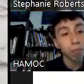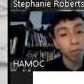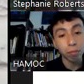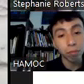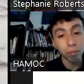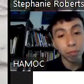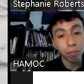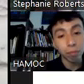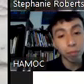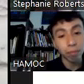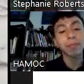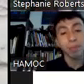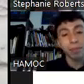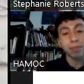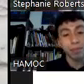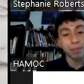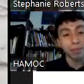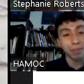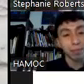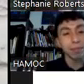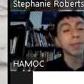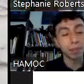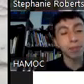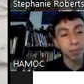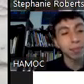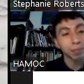can't pronounce it in some place.